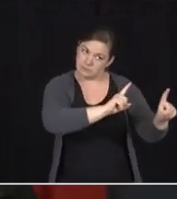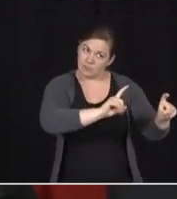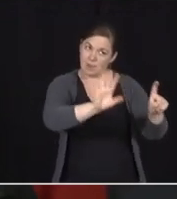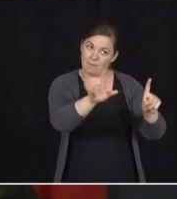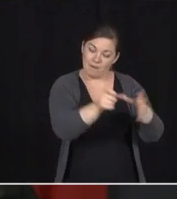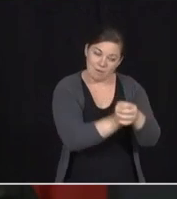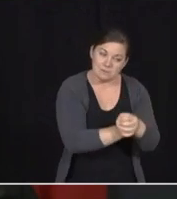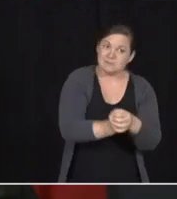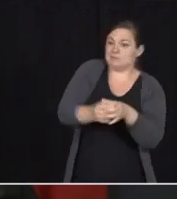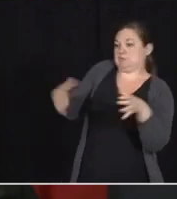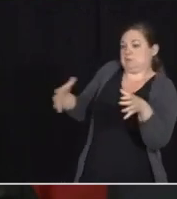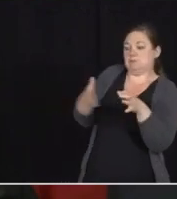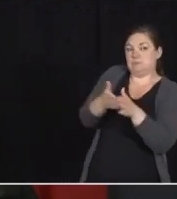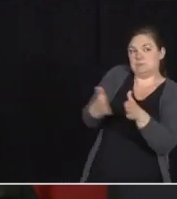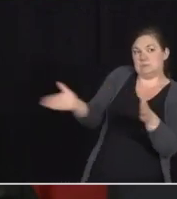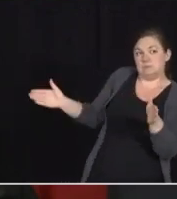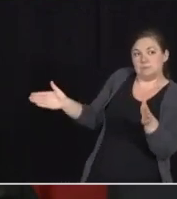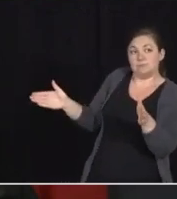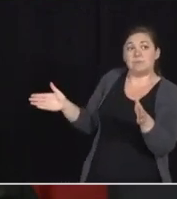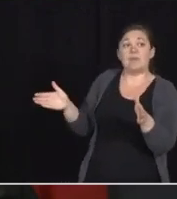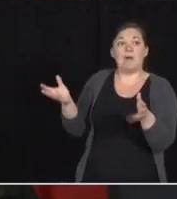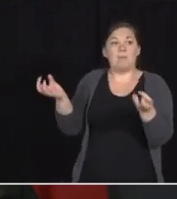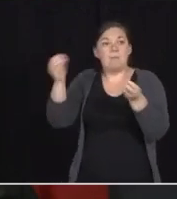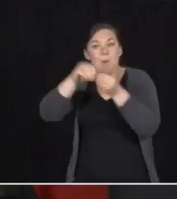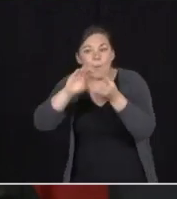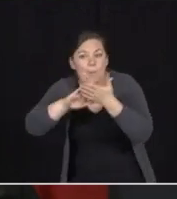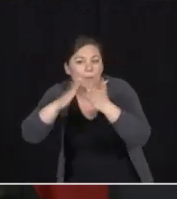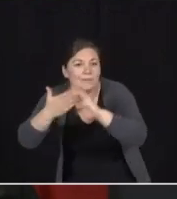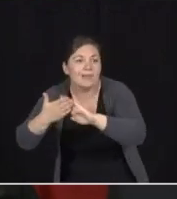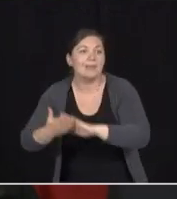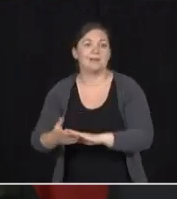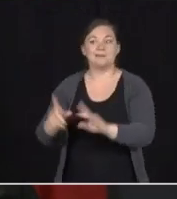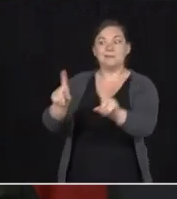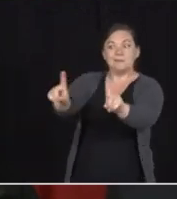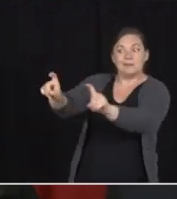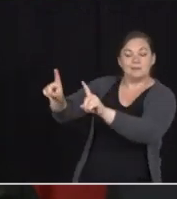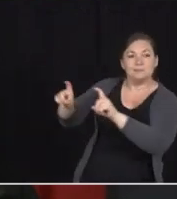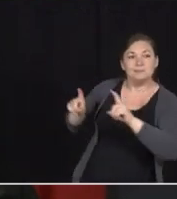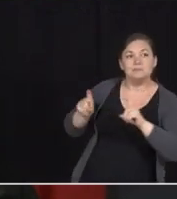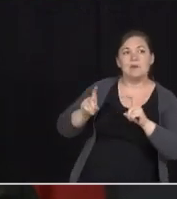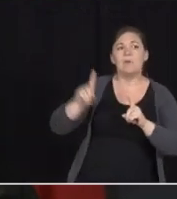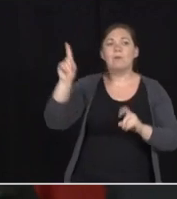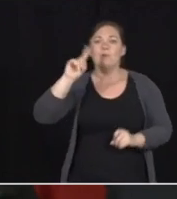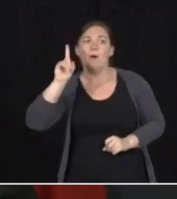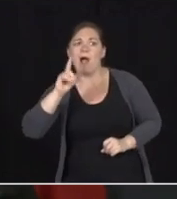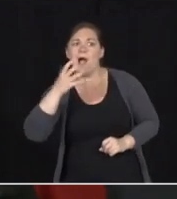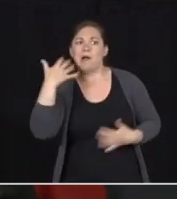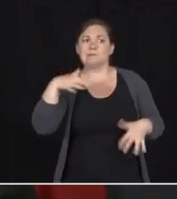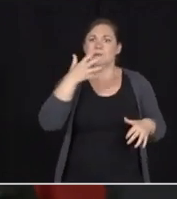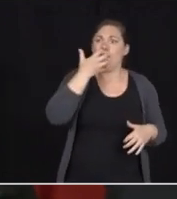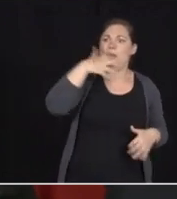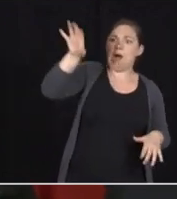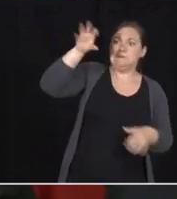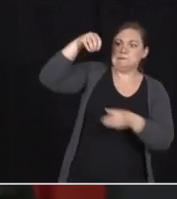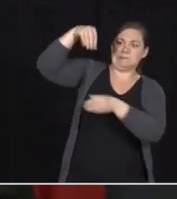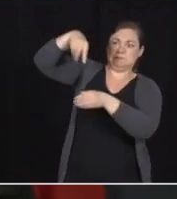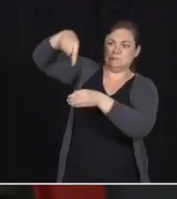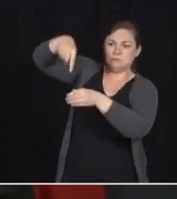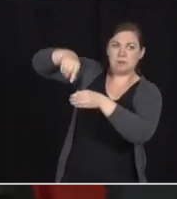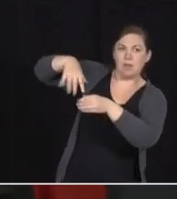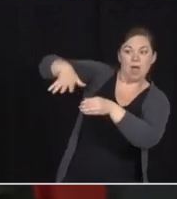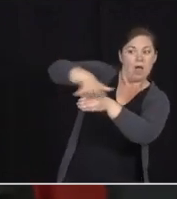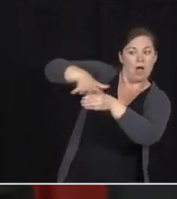to do the communities, and especially the hotspots and large employers right across